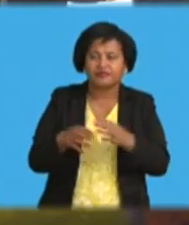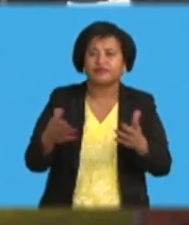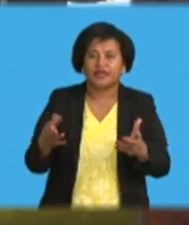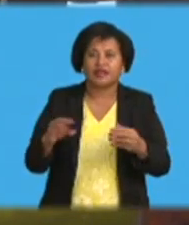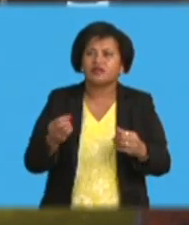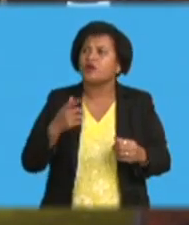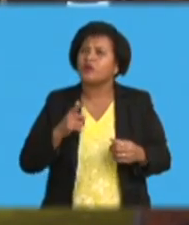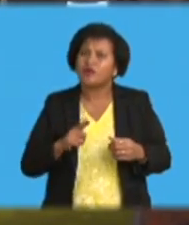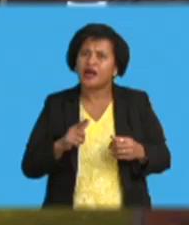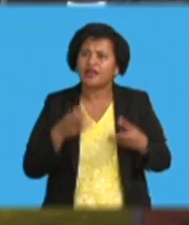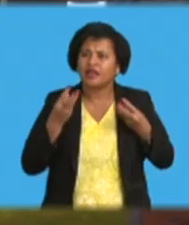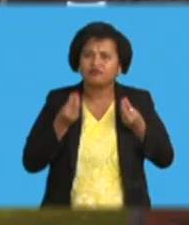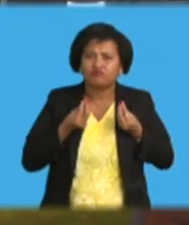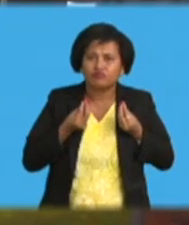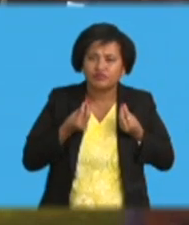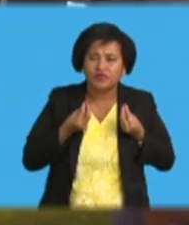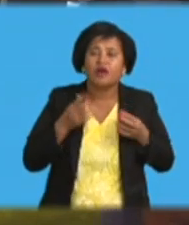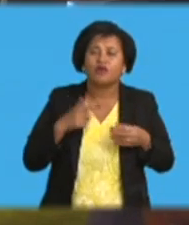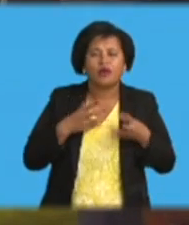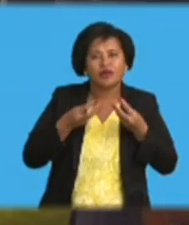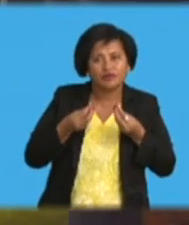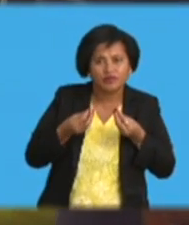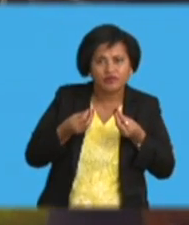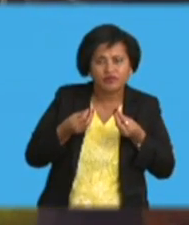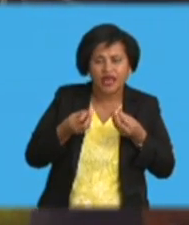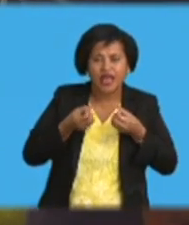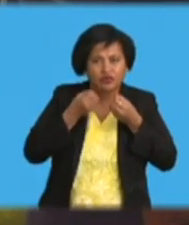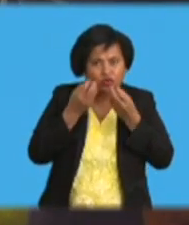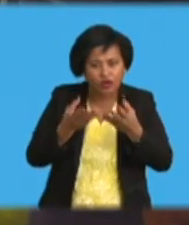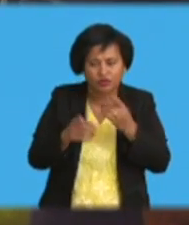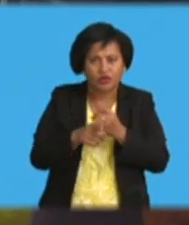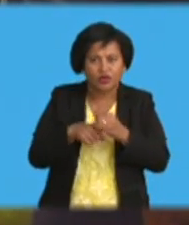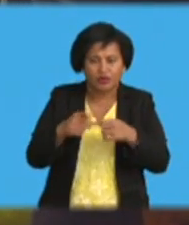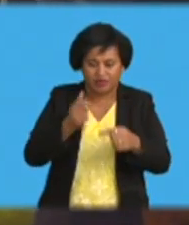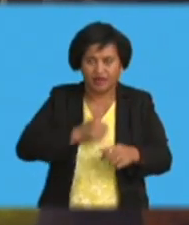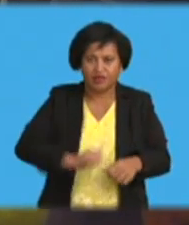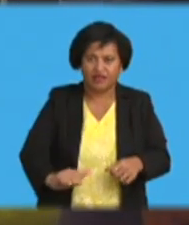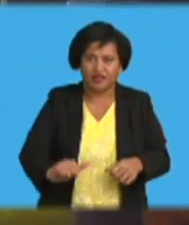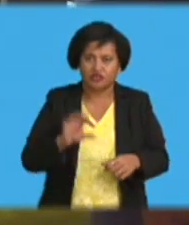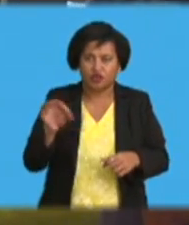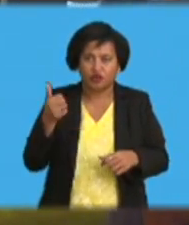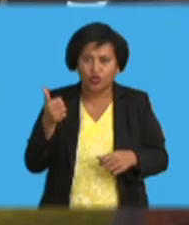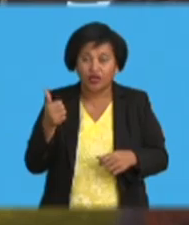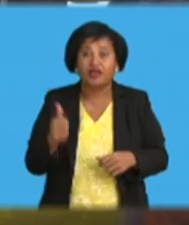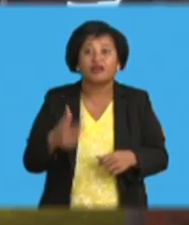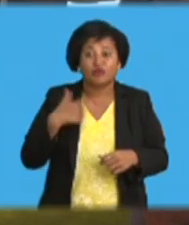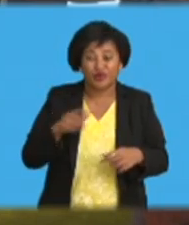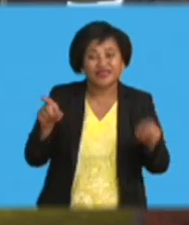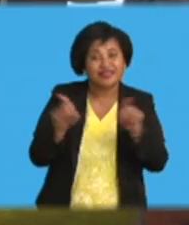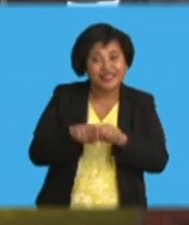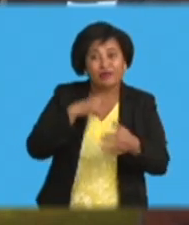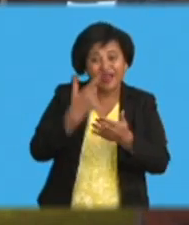why do they choose not to speak out, Madam Speaker, and denounce this behavior, Madam Speaker? We all know why. Because it is because the same lies and